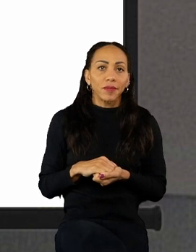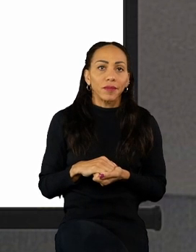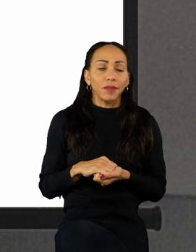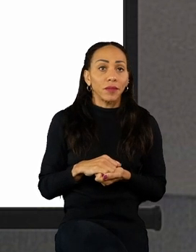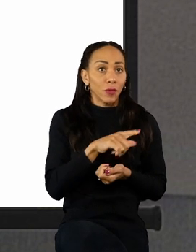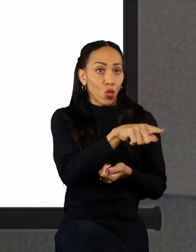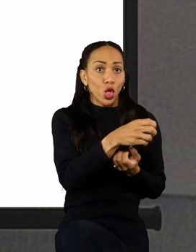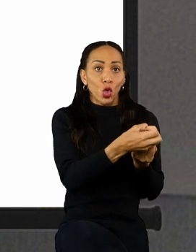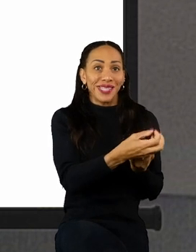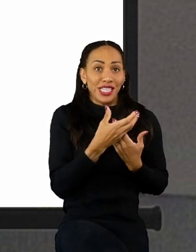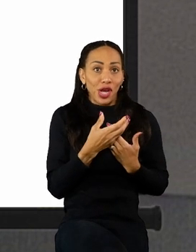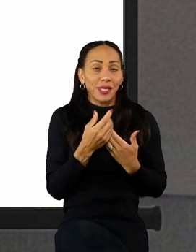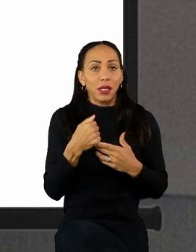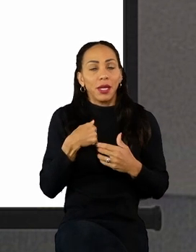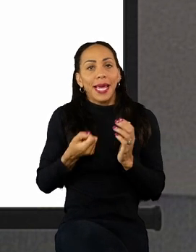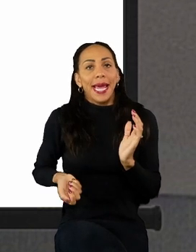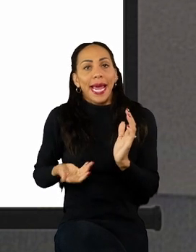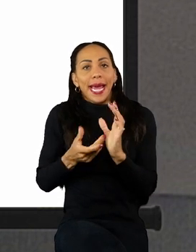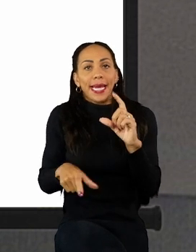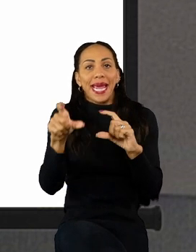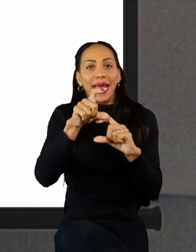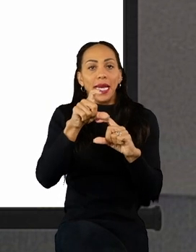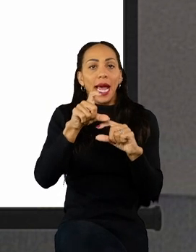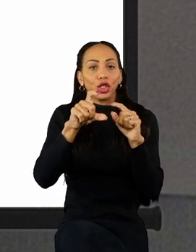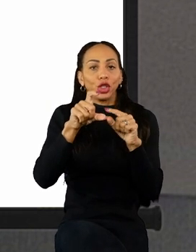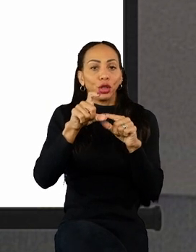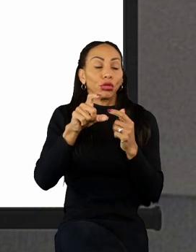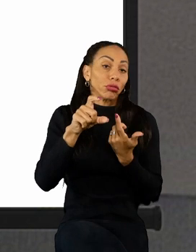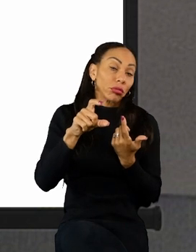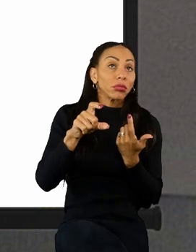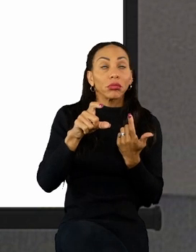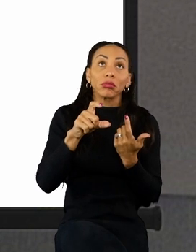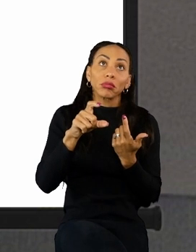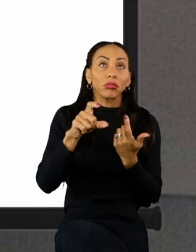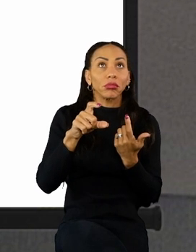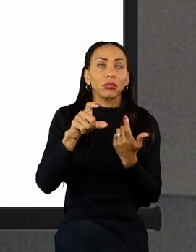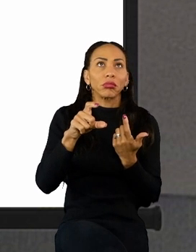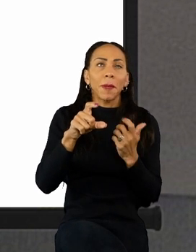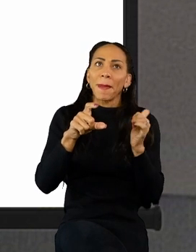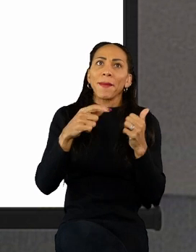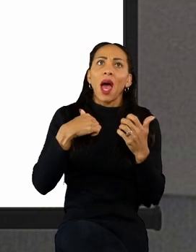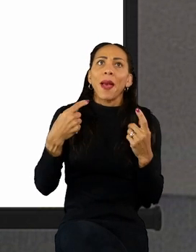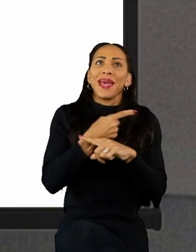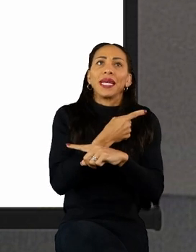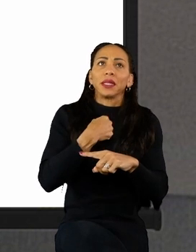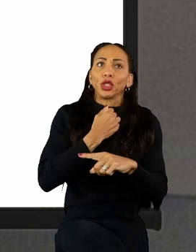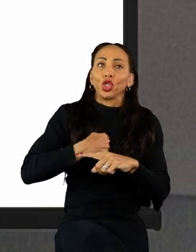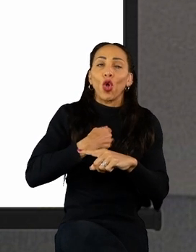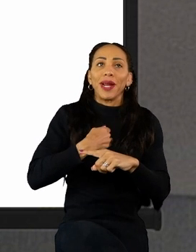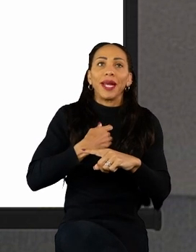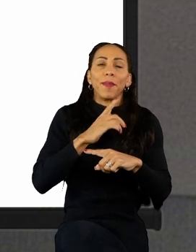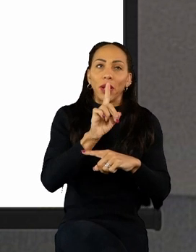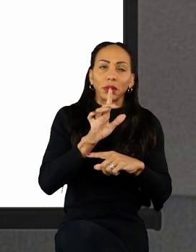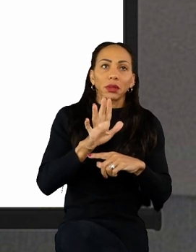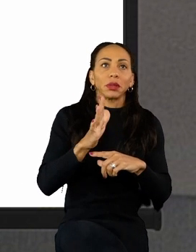in addition to what you suggested that we can talk about, is to have that, and maybe that is implied, and forgive me if I have missed